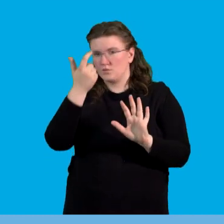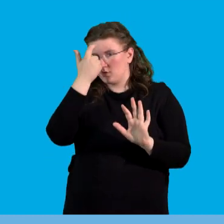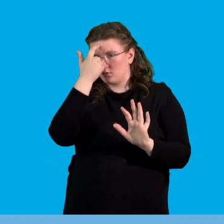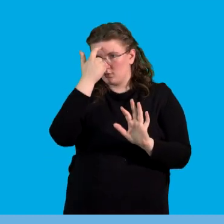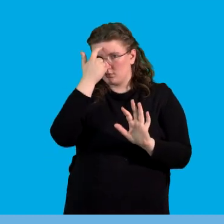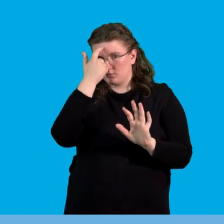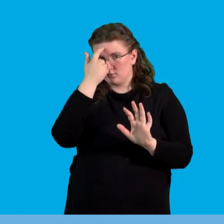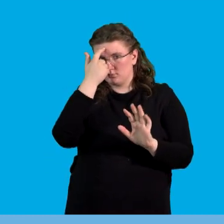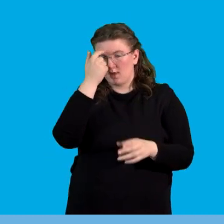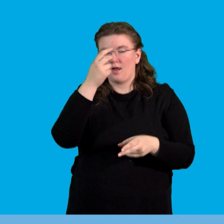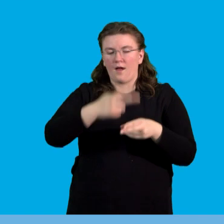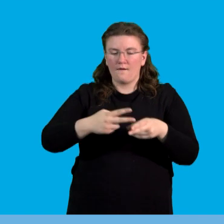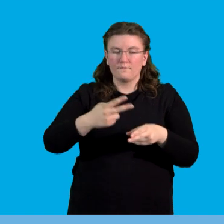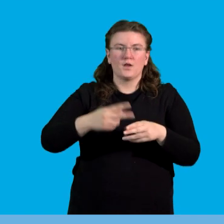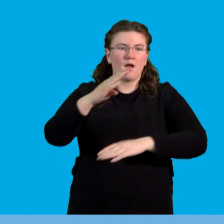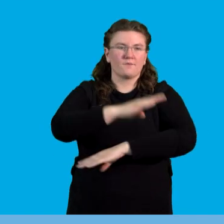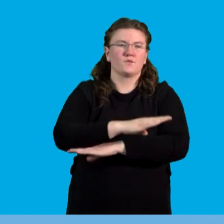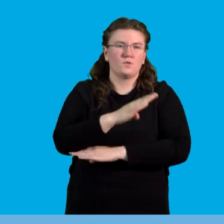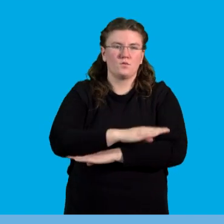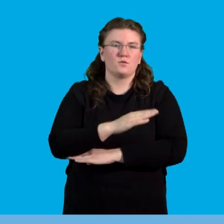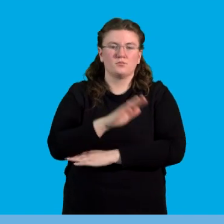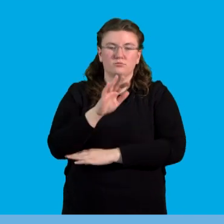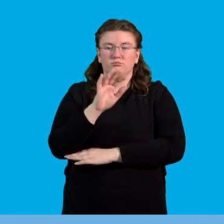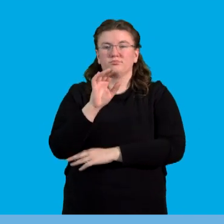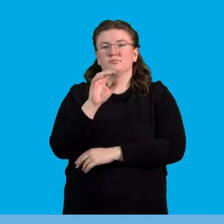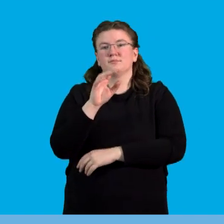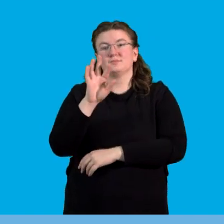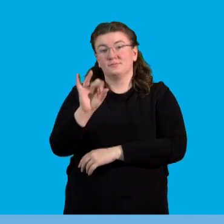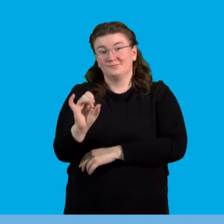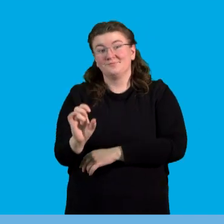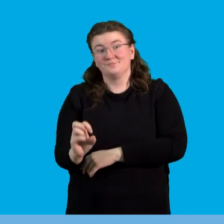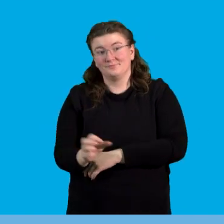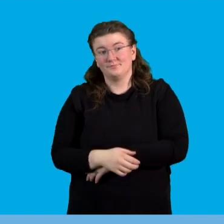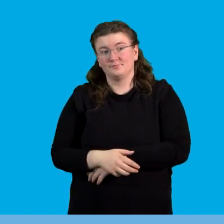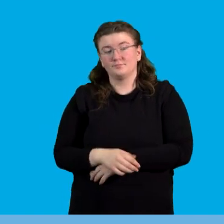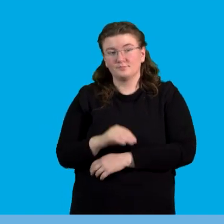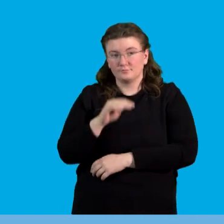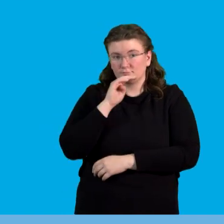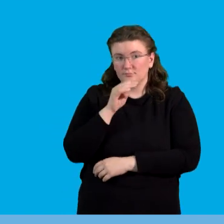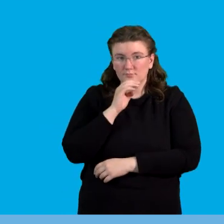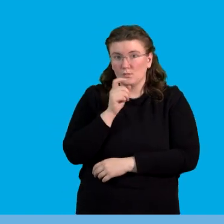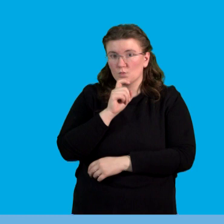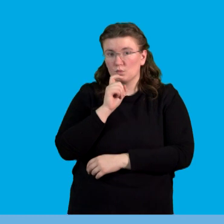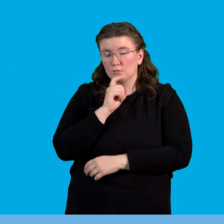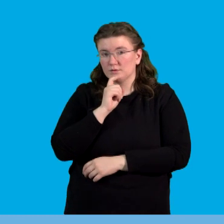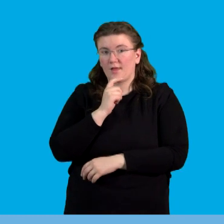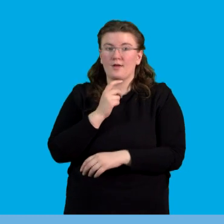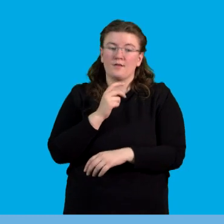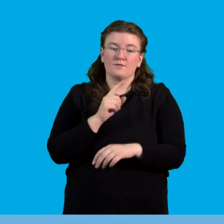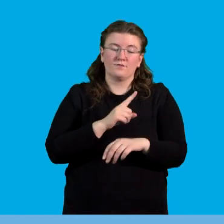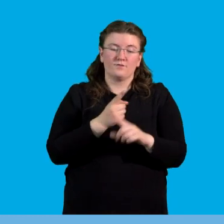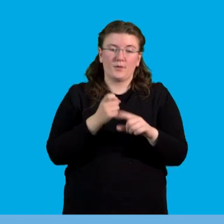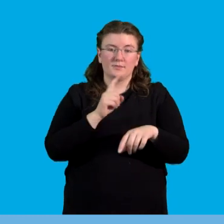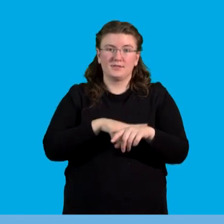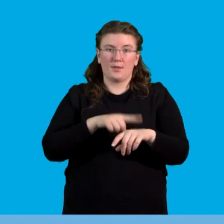is 1900 hours every afternoon. So that means this geyser is going to be in used for